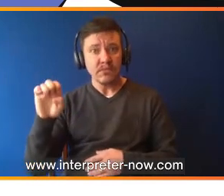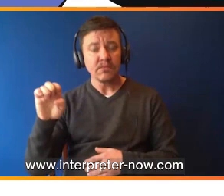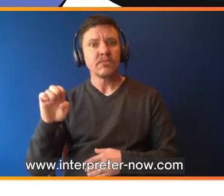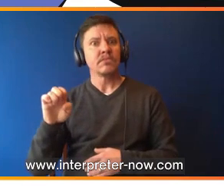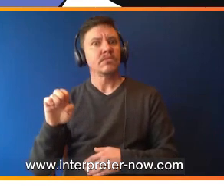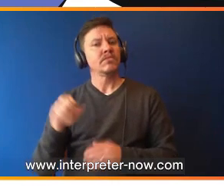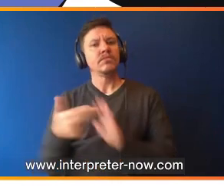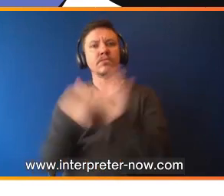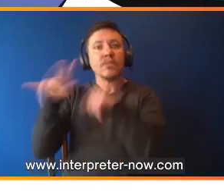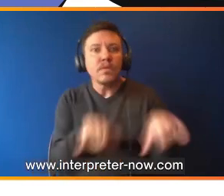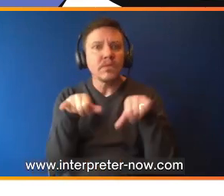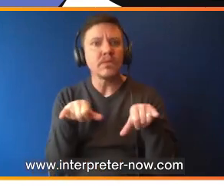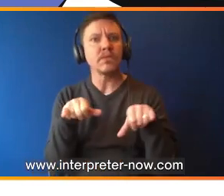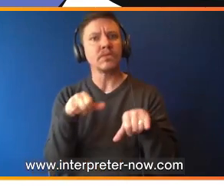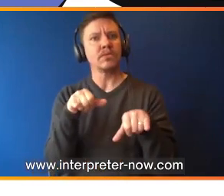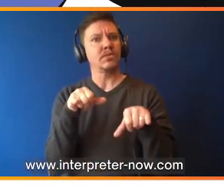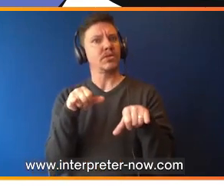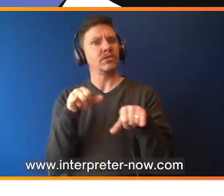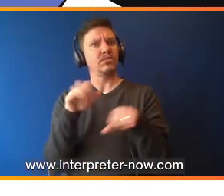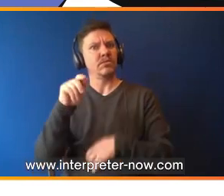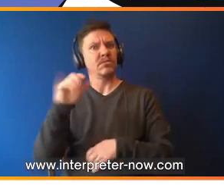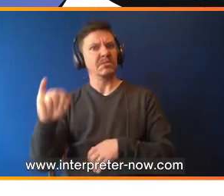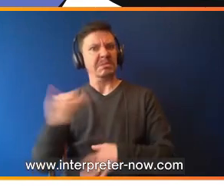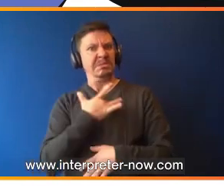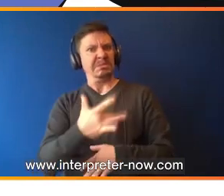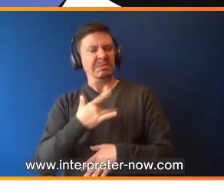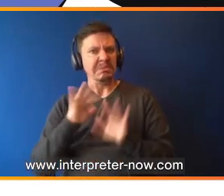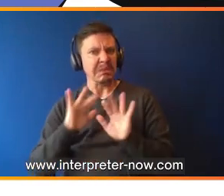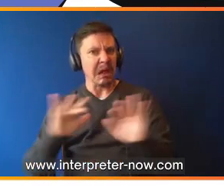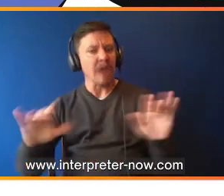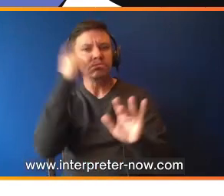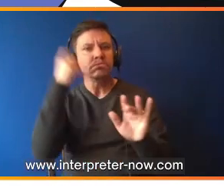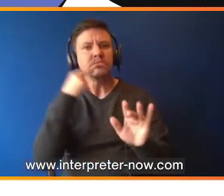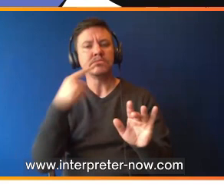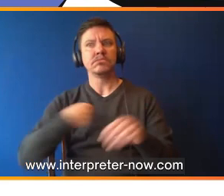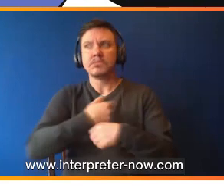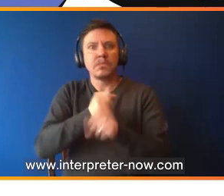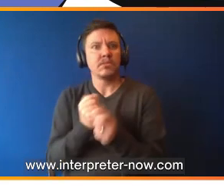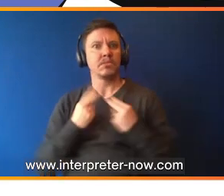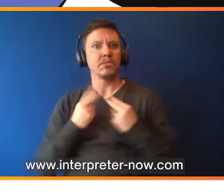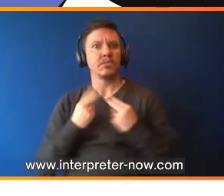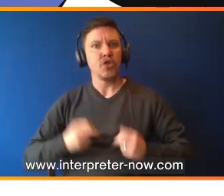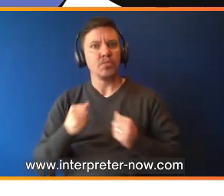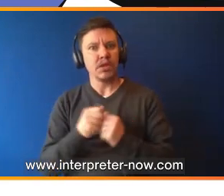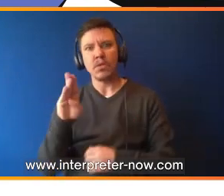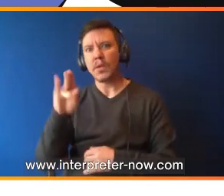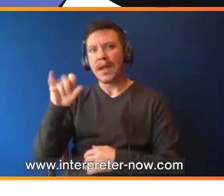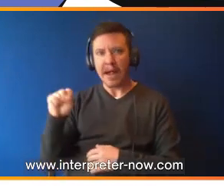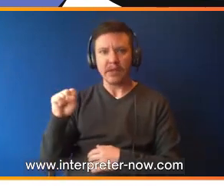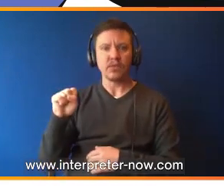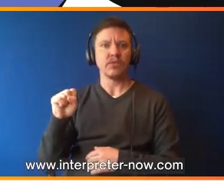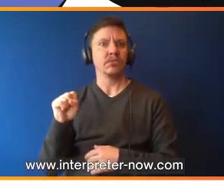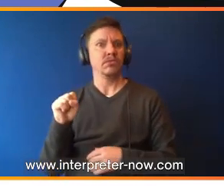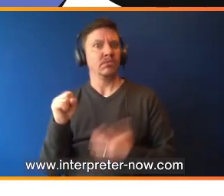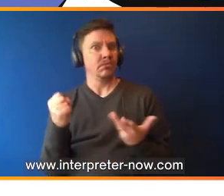So that's, I think, what we're designing against, or kind of redefining,